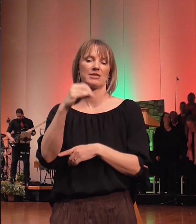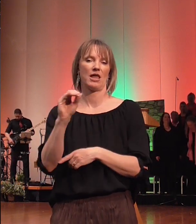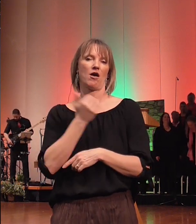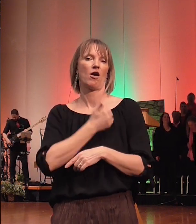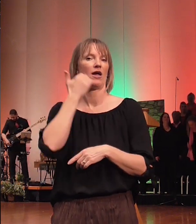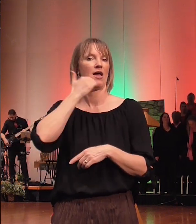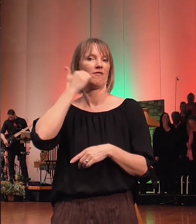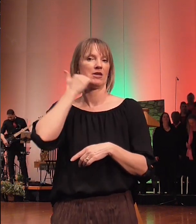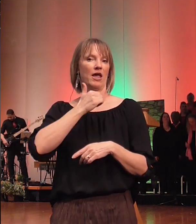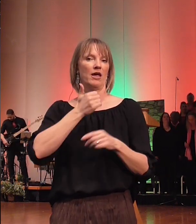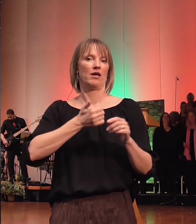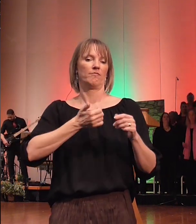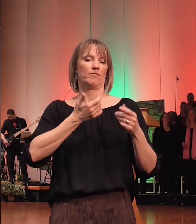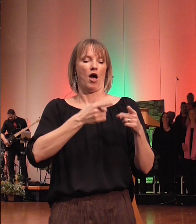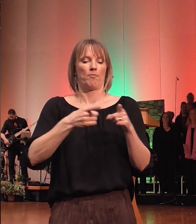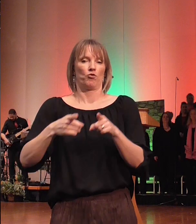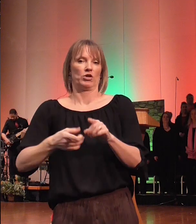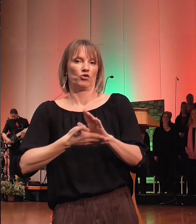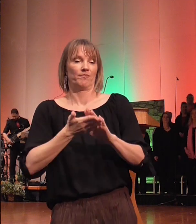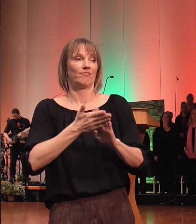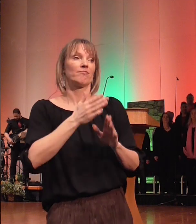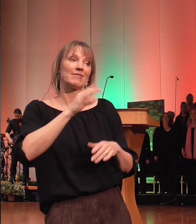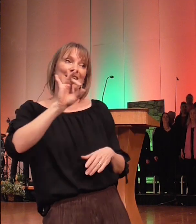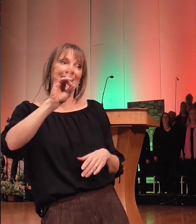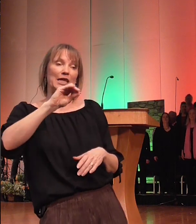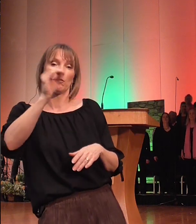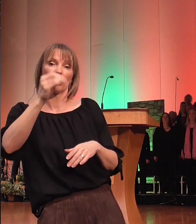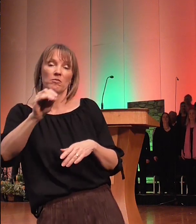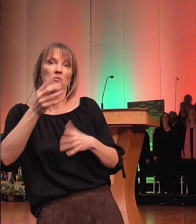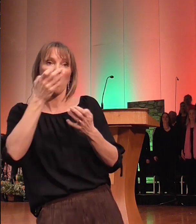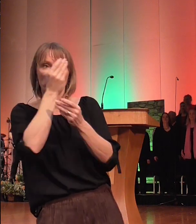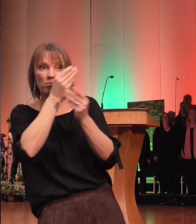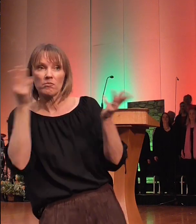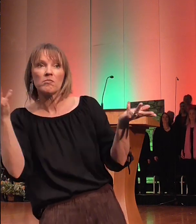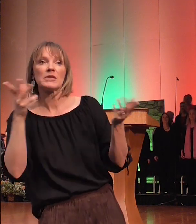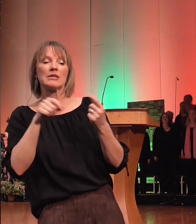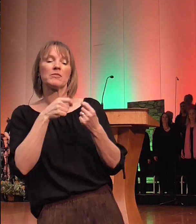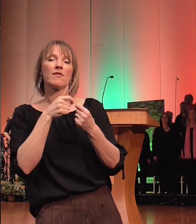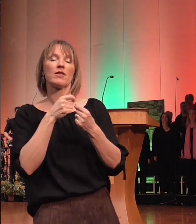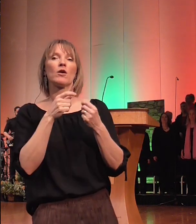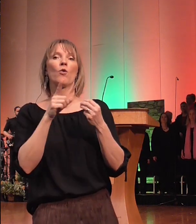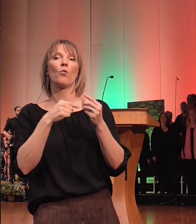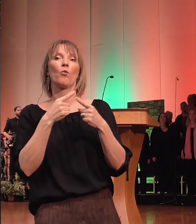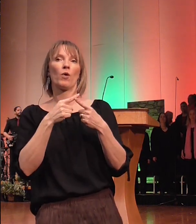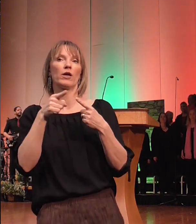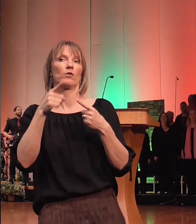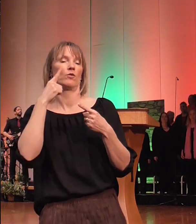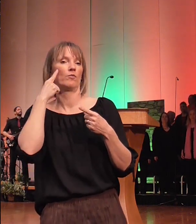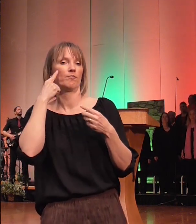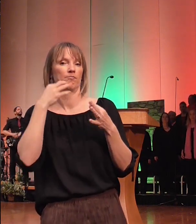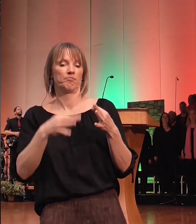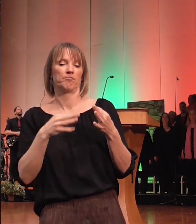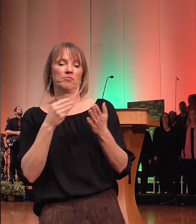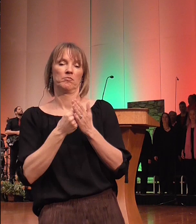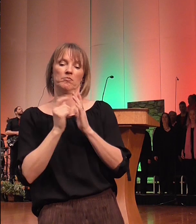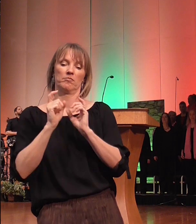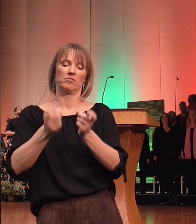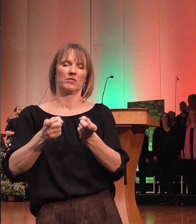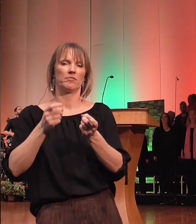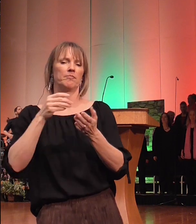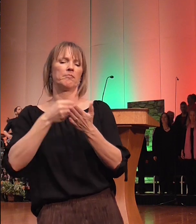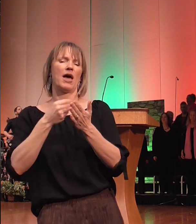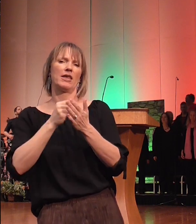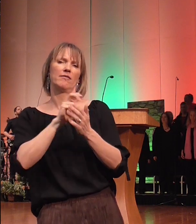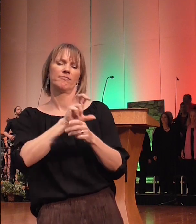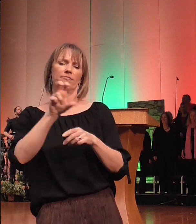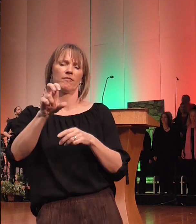operations. That's right, 80%. That's a big chunk. And we want you to know specifically about when you do choose to give to our Mile High Fund, where does